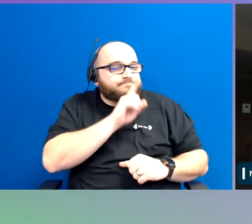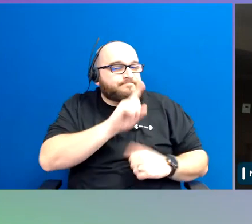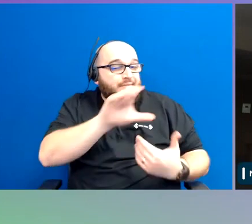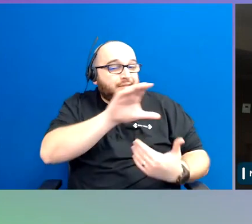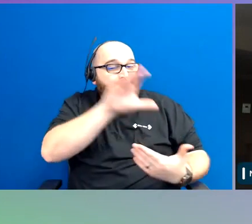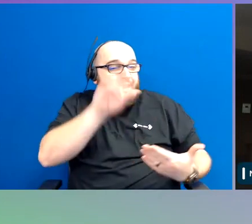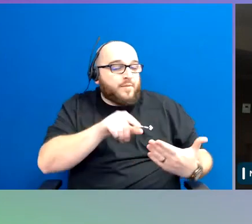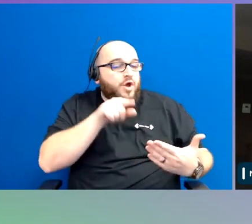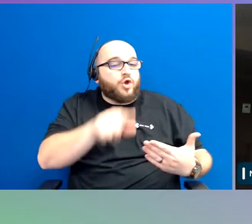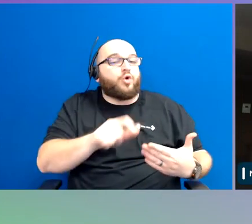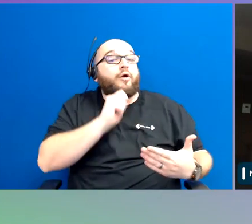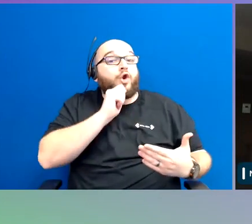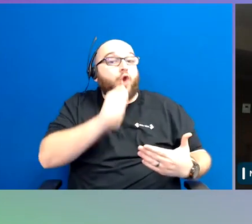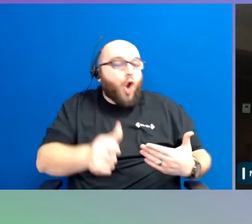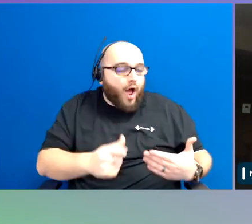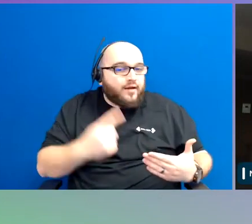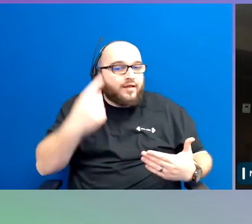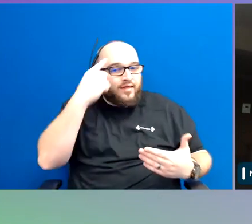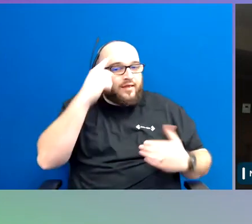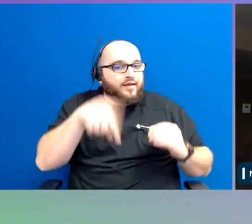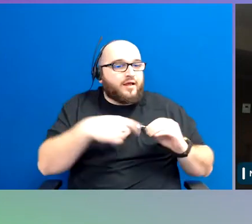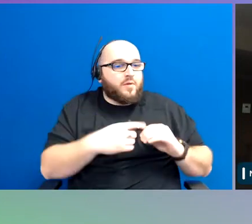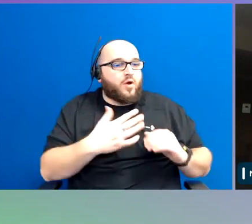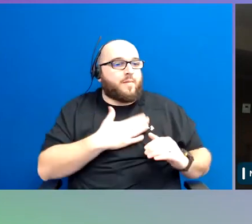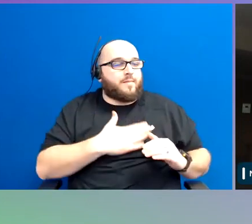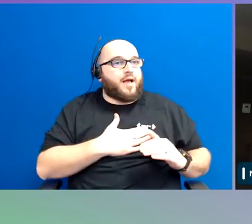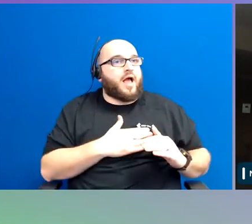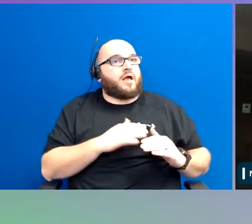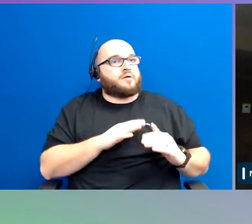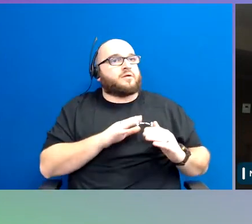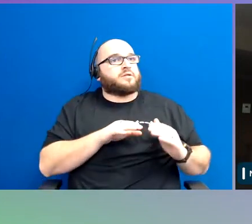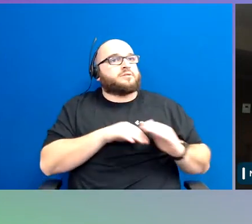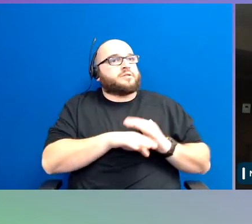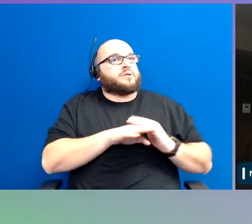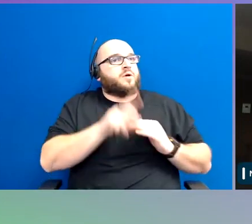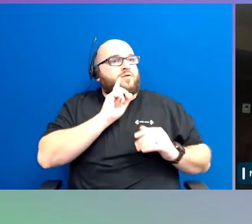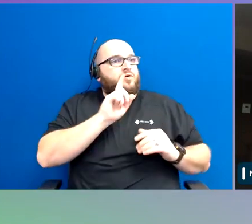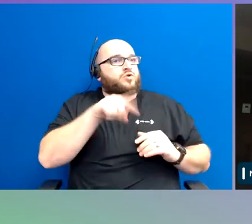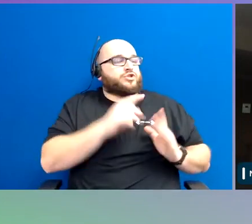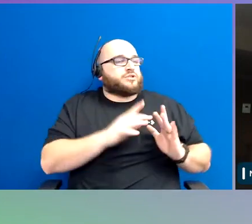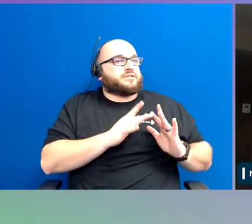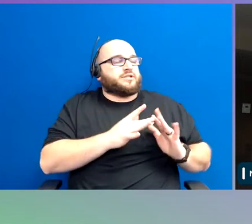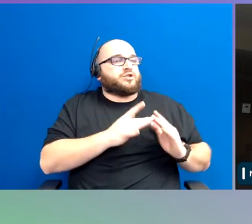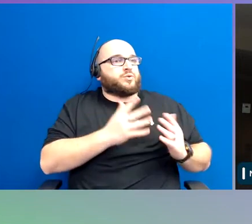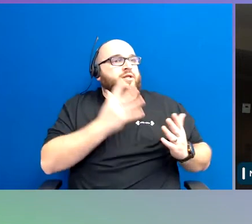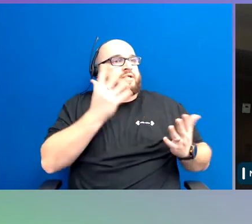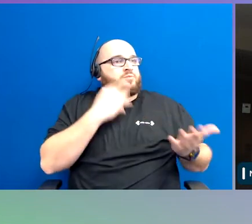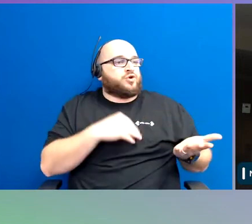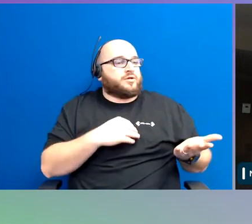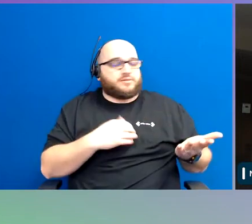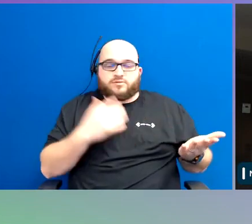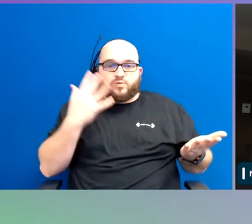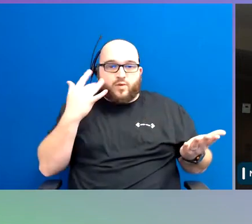you're not thinking about your accessibility as just a digital experience, because that's not what will